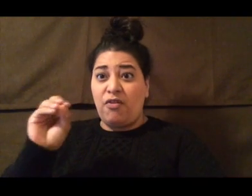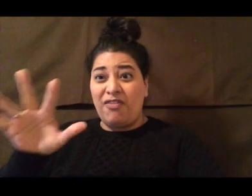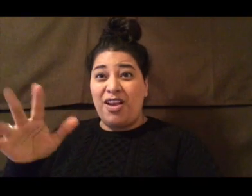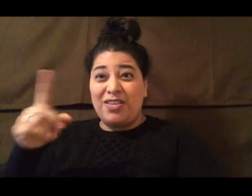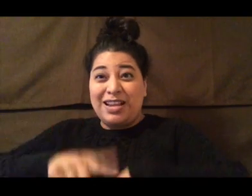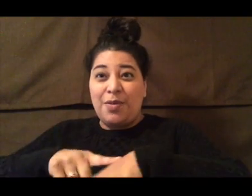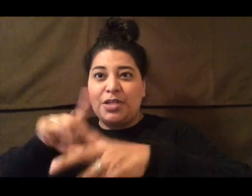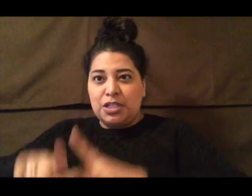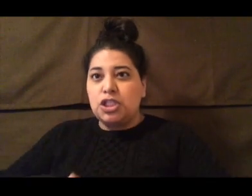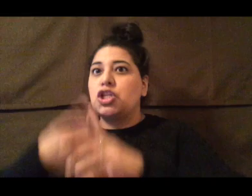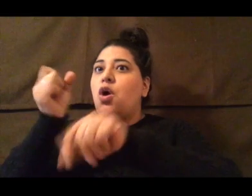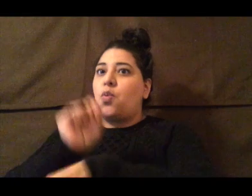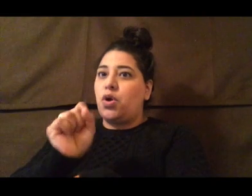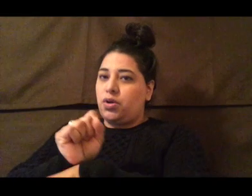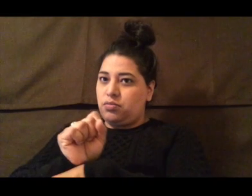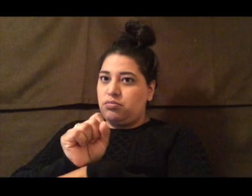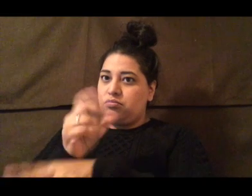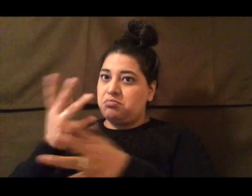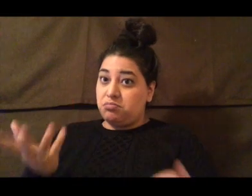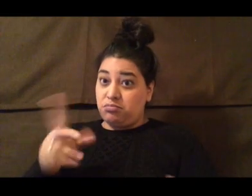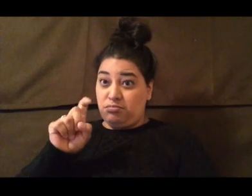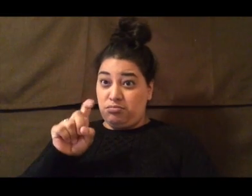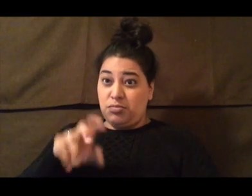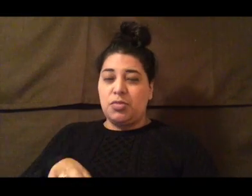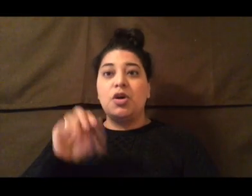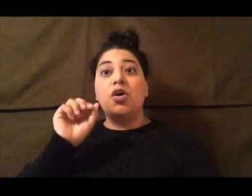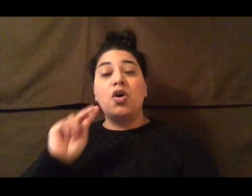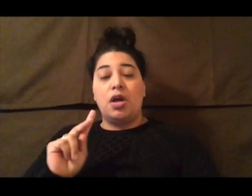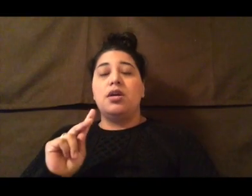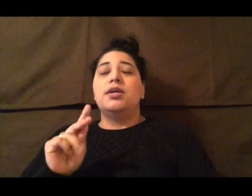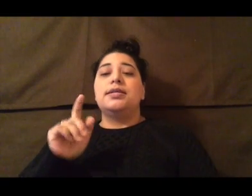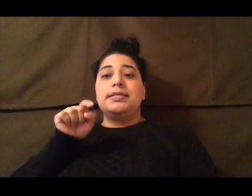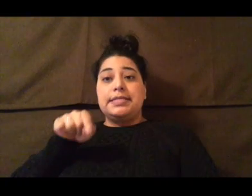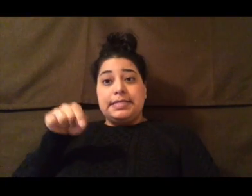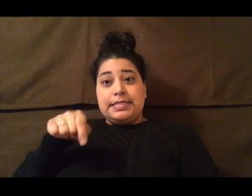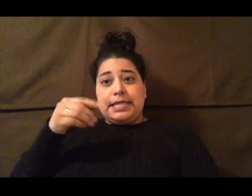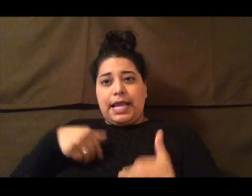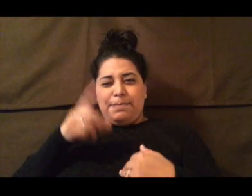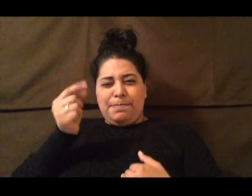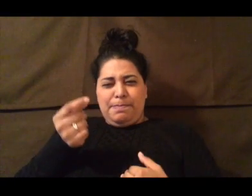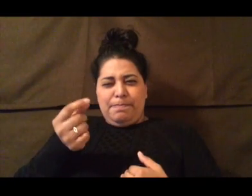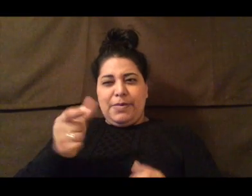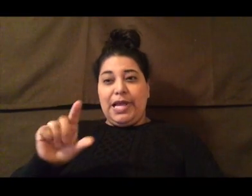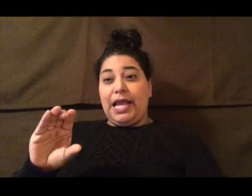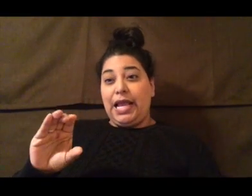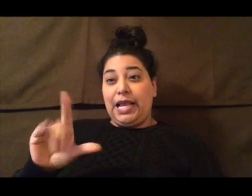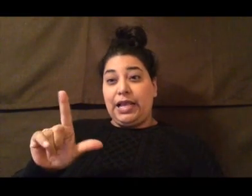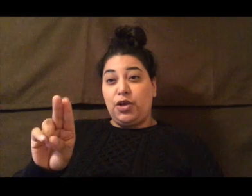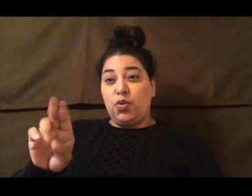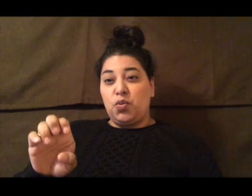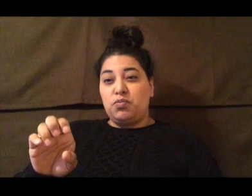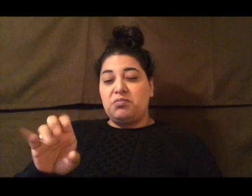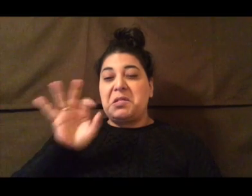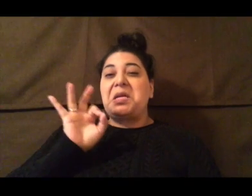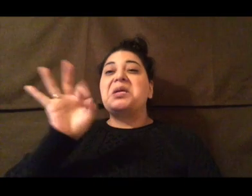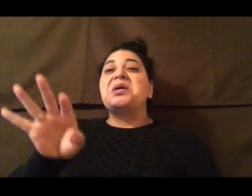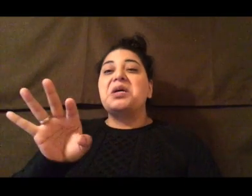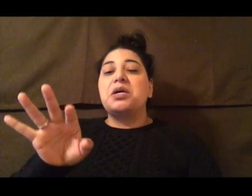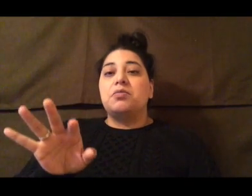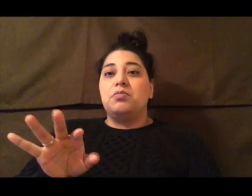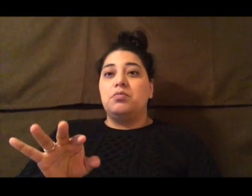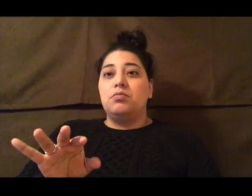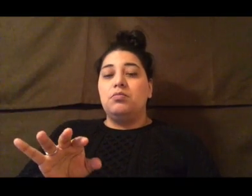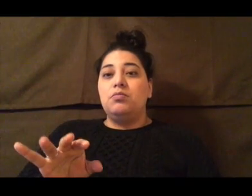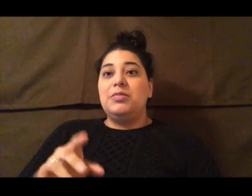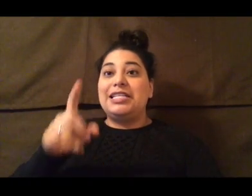start working? Okay, so this question is giving us a little bit of a clue of what we're looking